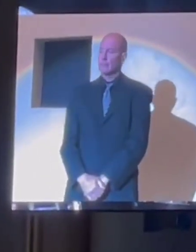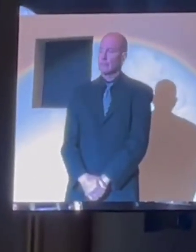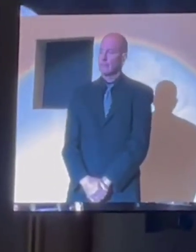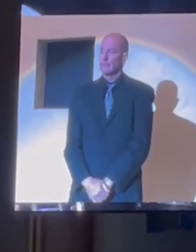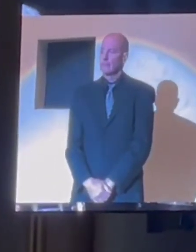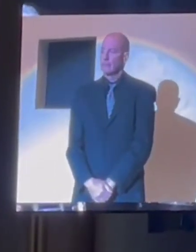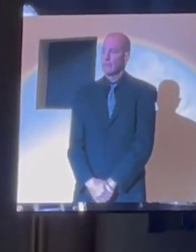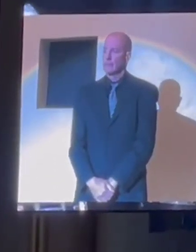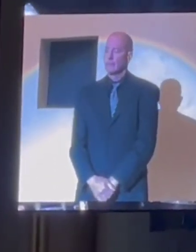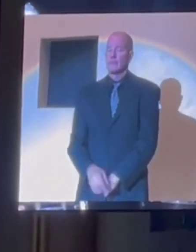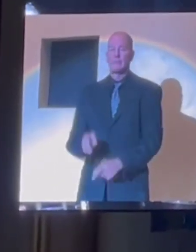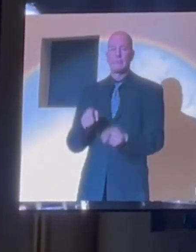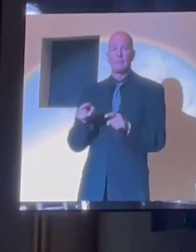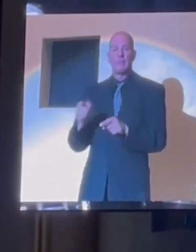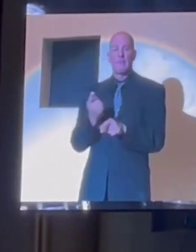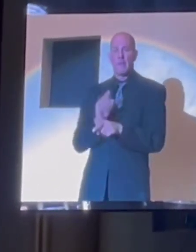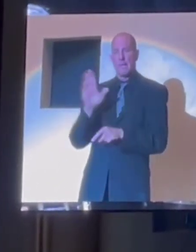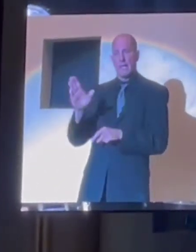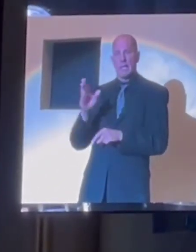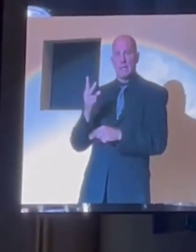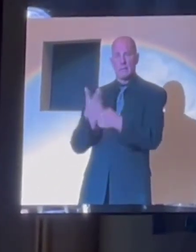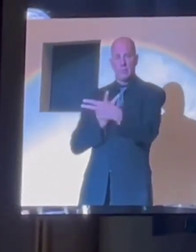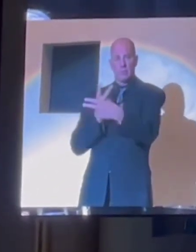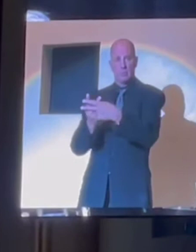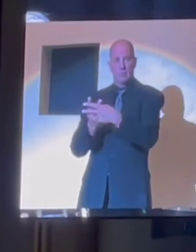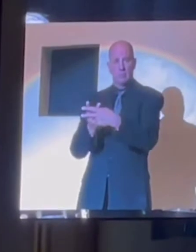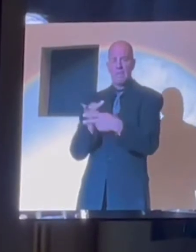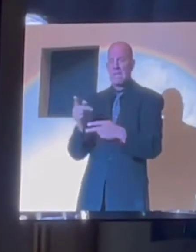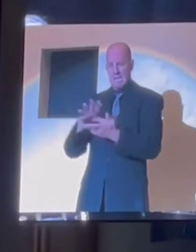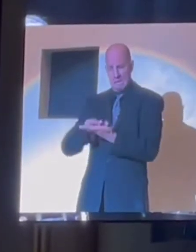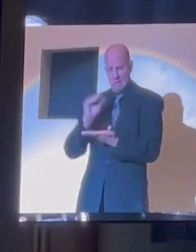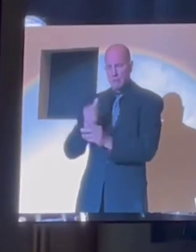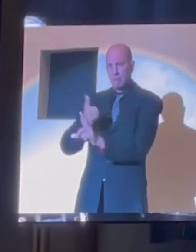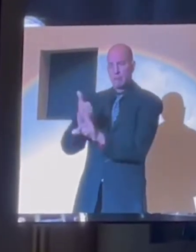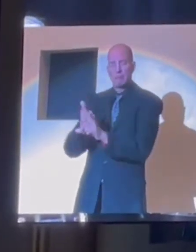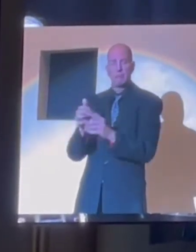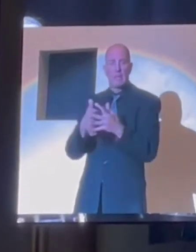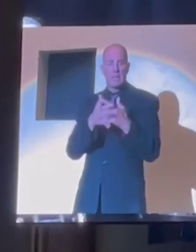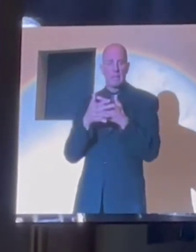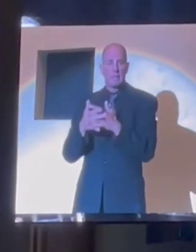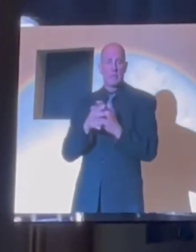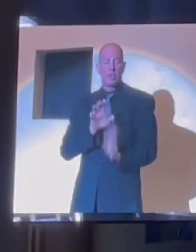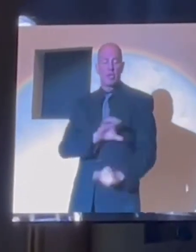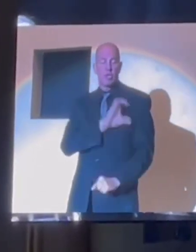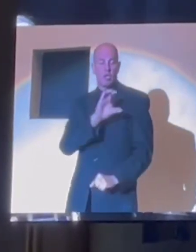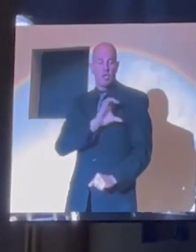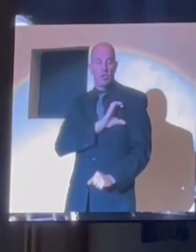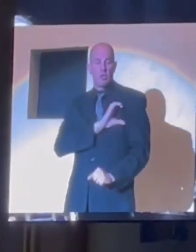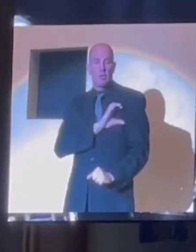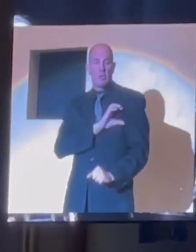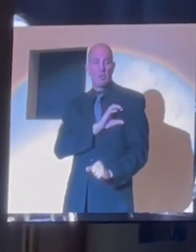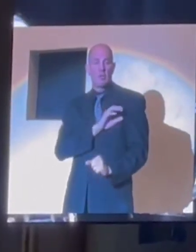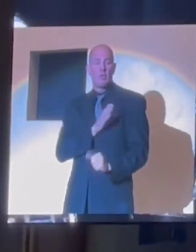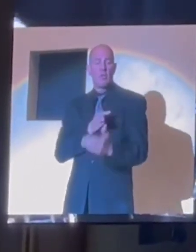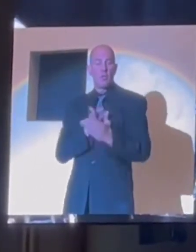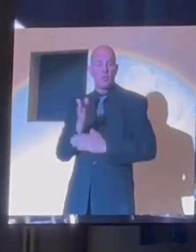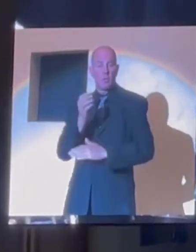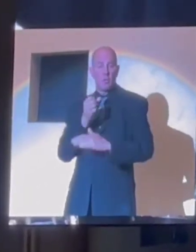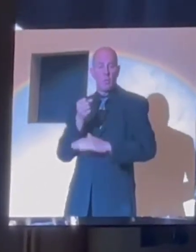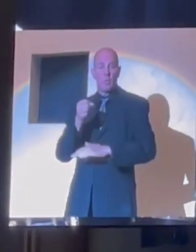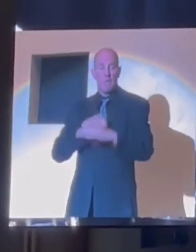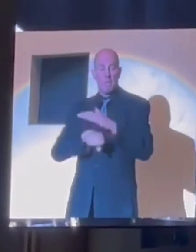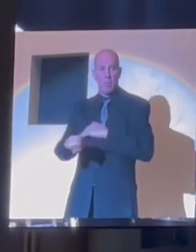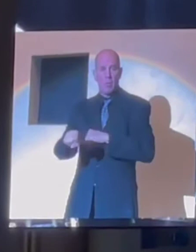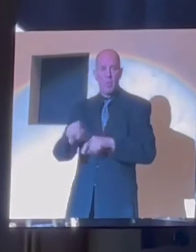and determined that he is an American, a citizen by birth, but treated as an